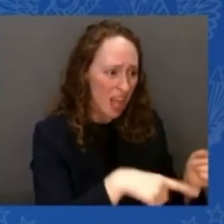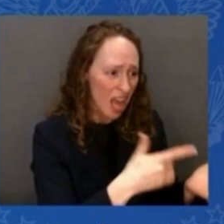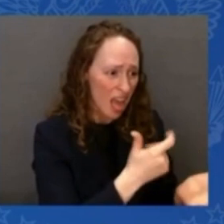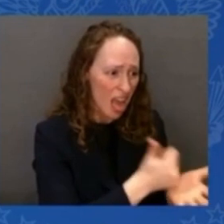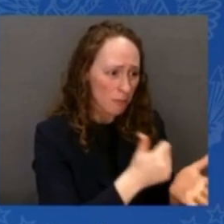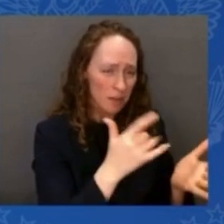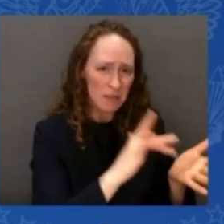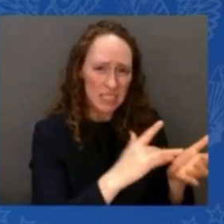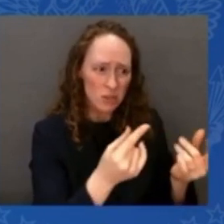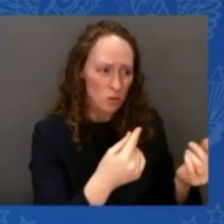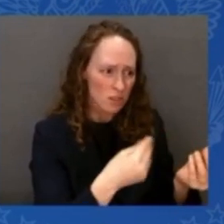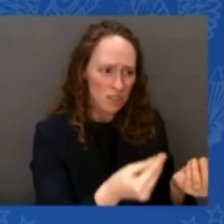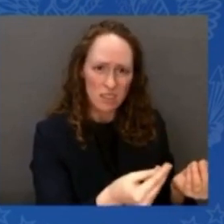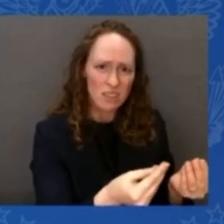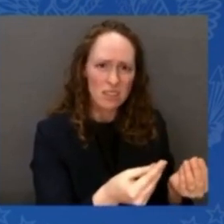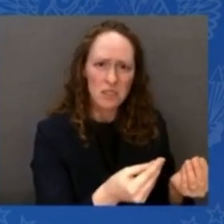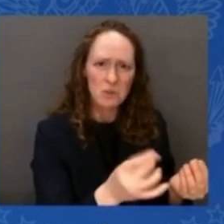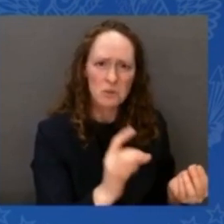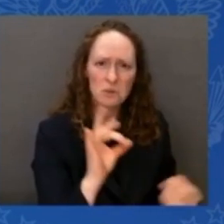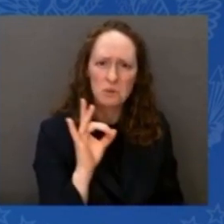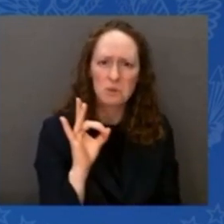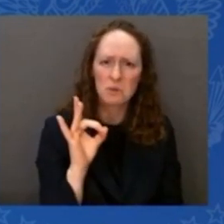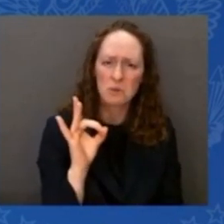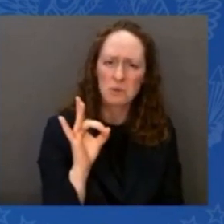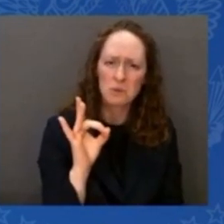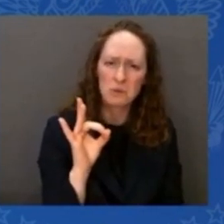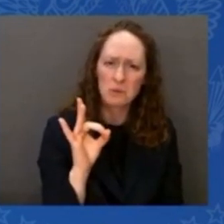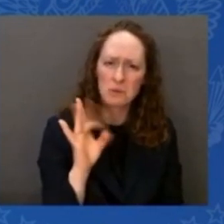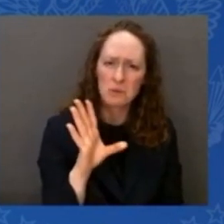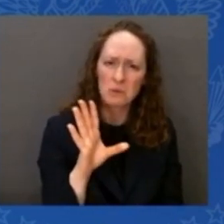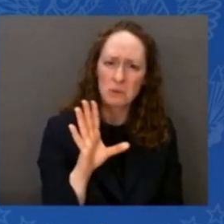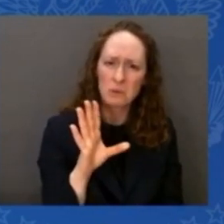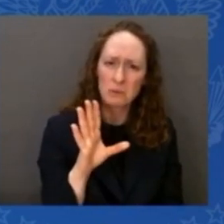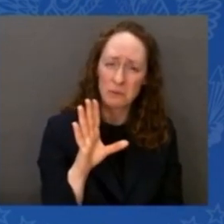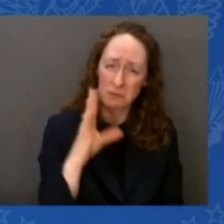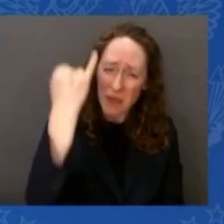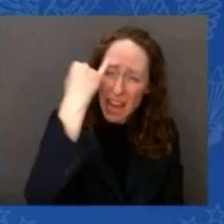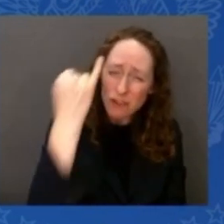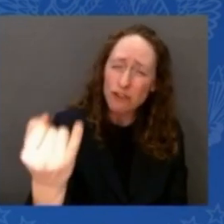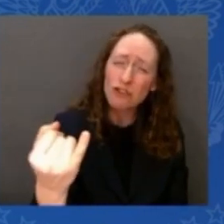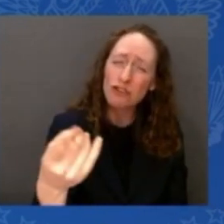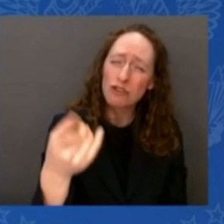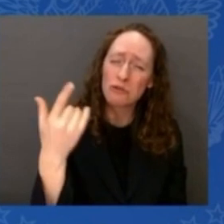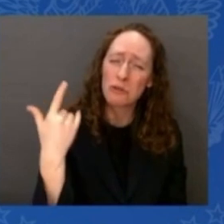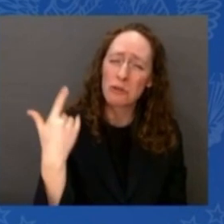I can't help? I'd like you all to put yourself in that position. Your child has type 2 diabetes.